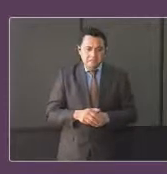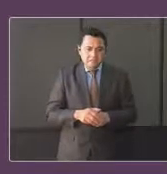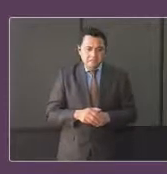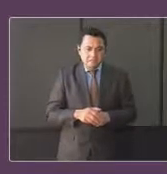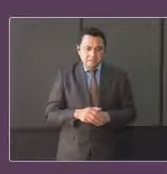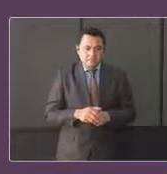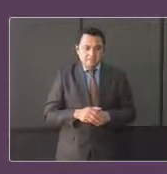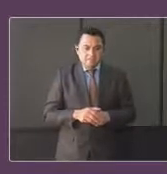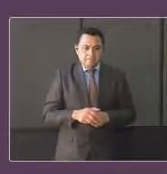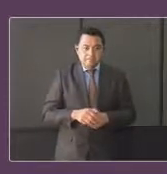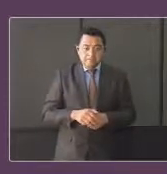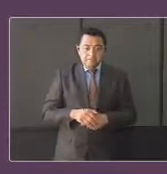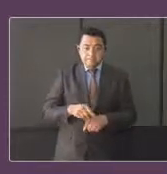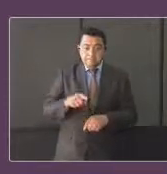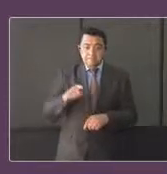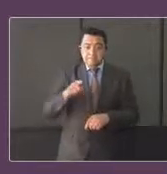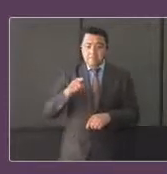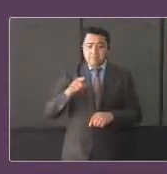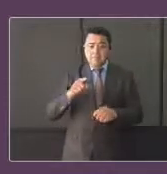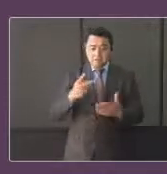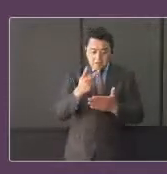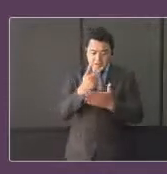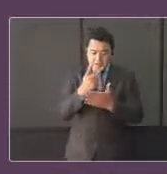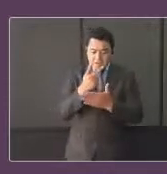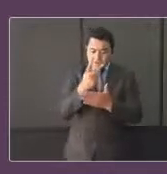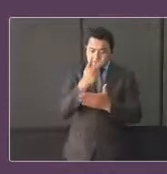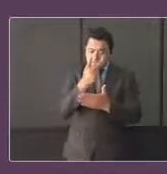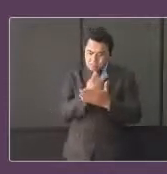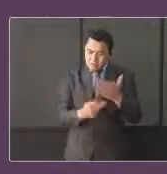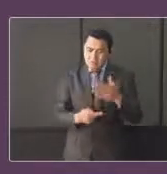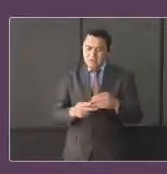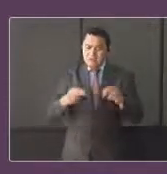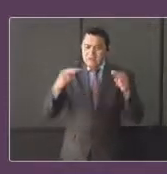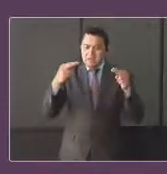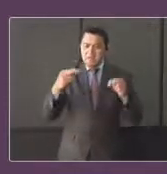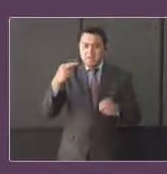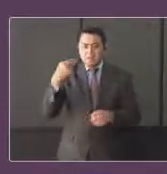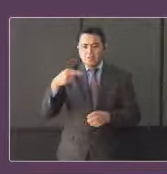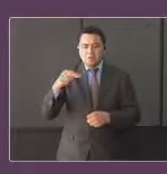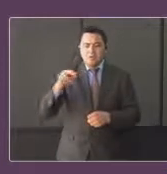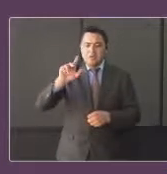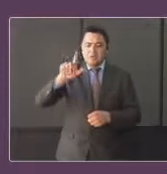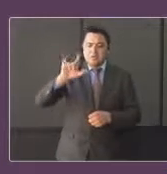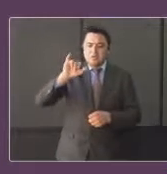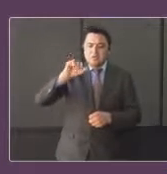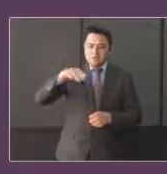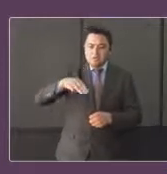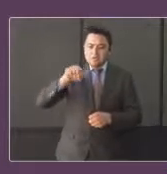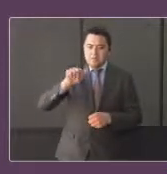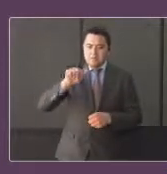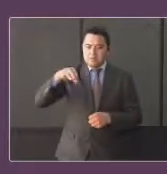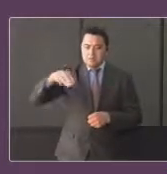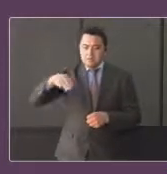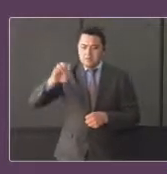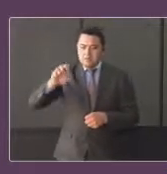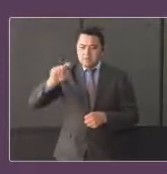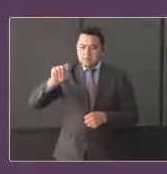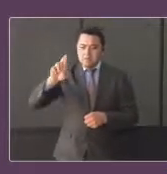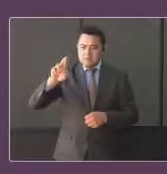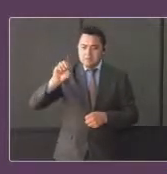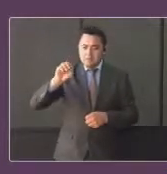moment because the development plan for the Metropolitan Area in Lima, it starts in 2022